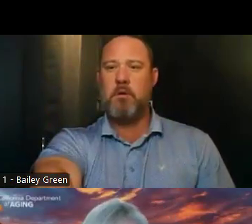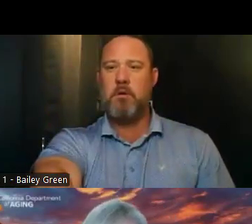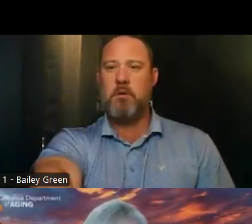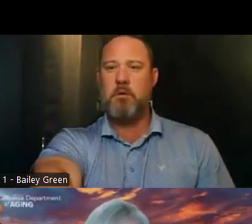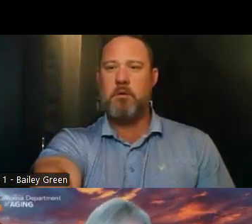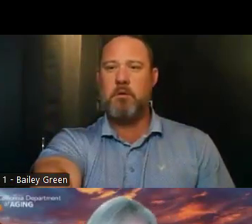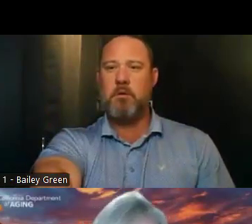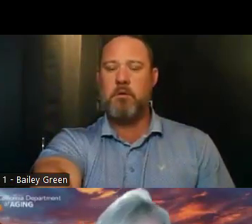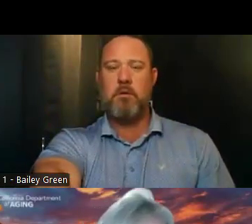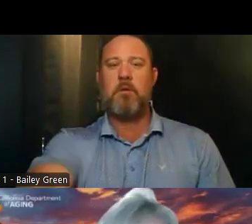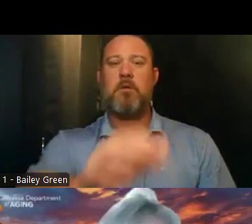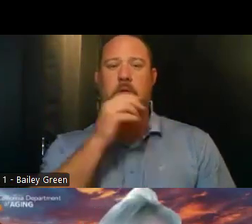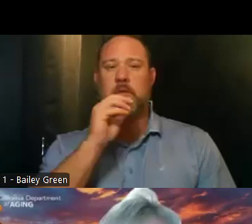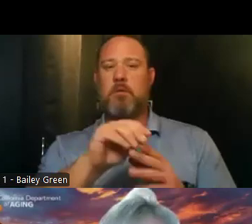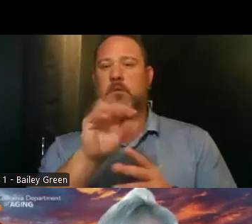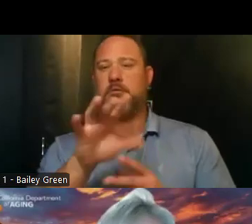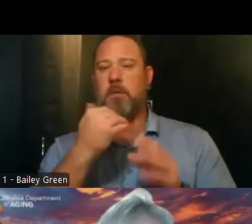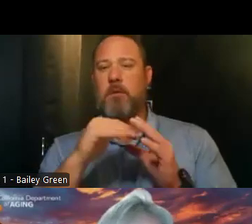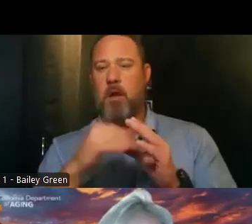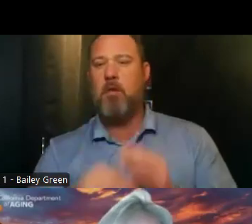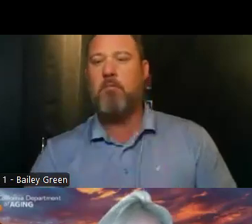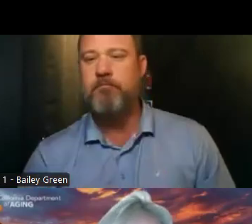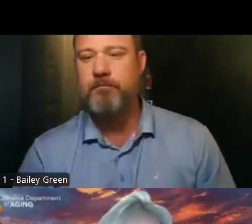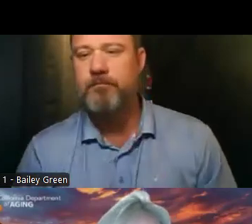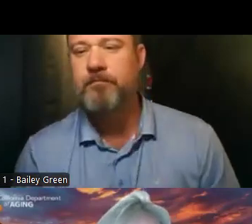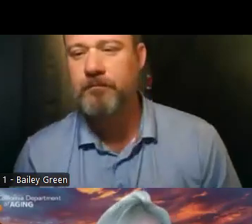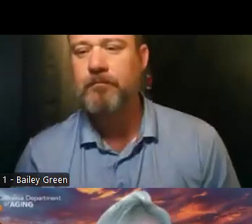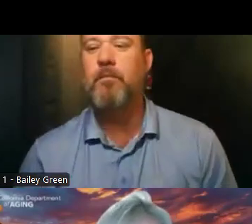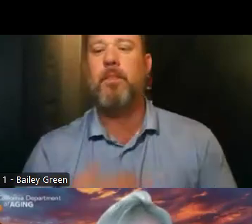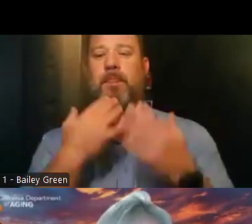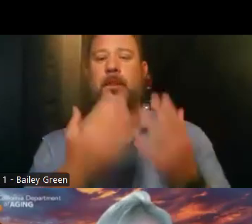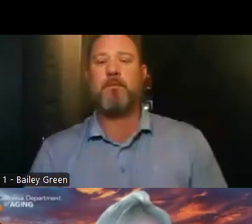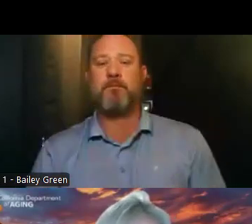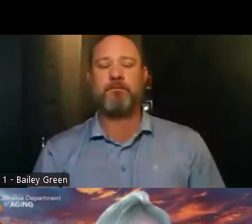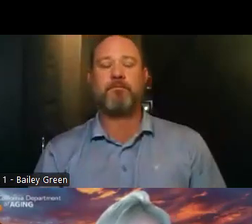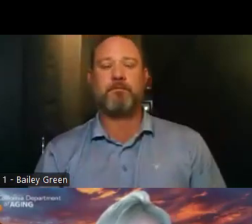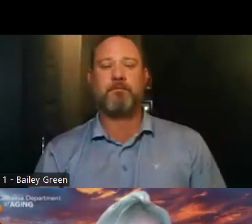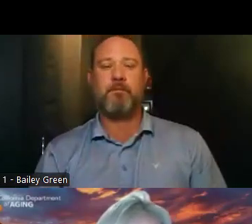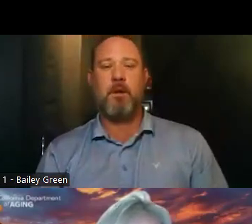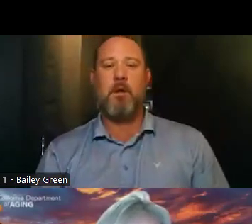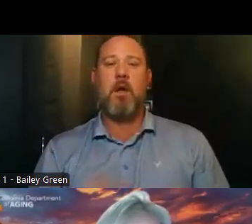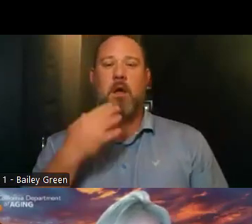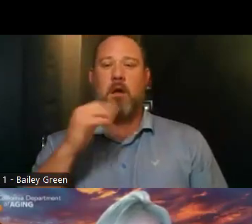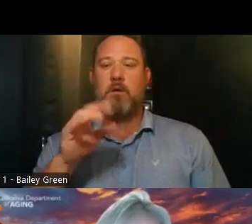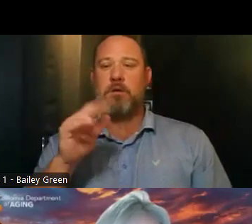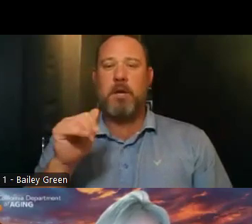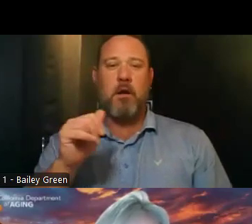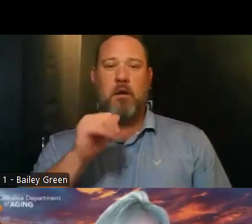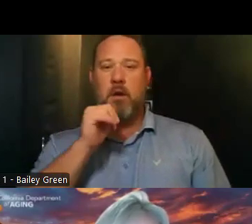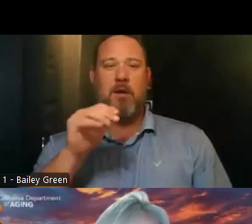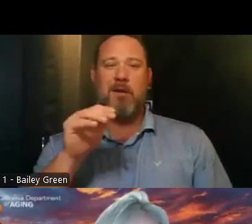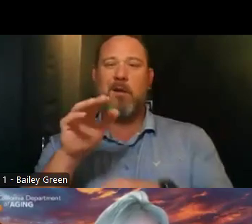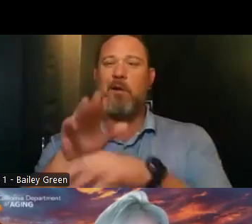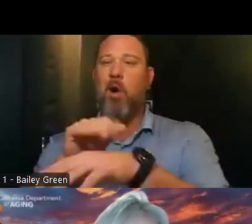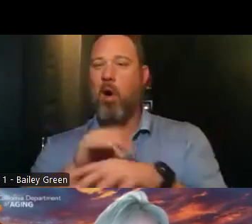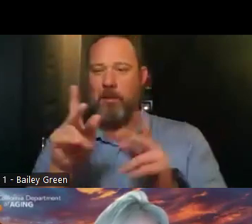That's an easy one. I'll drop my email in the chat. Um, Thank you. and then I know Sarah and Marty, I'm not going to call on people. This is a